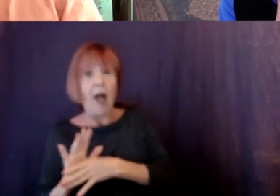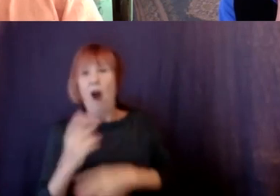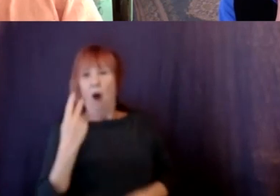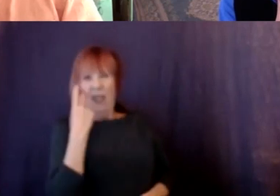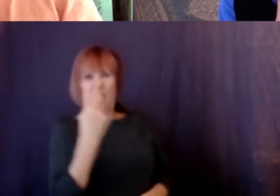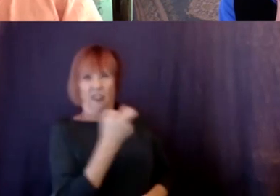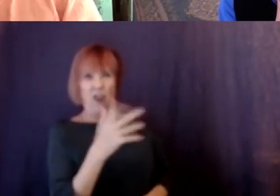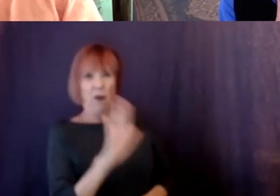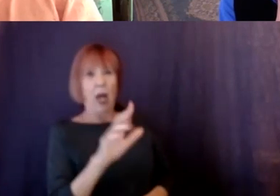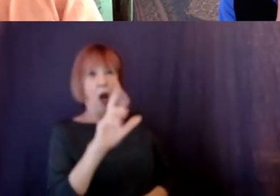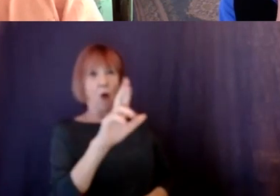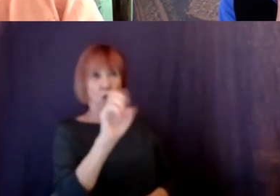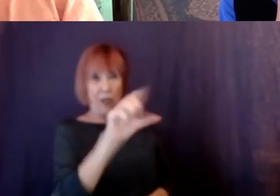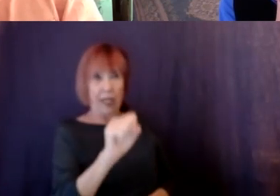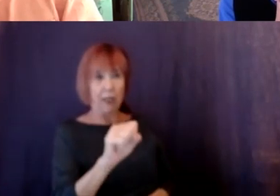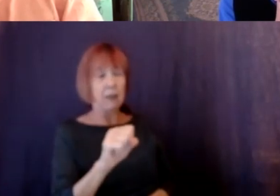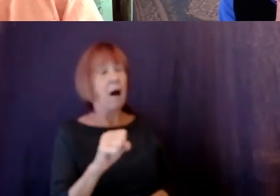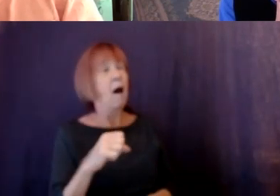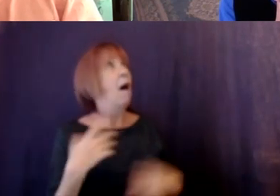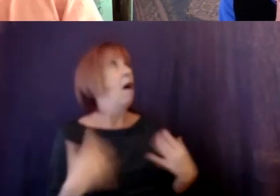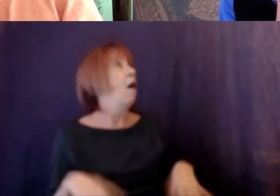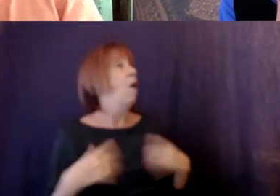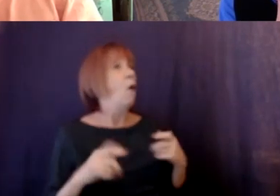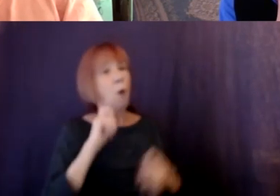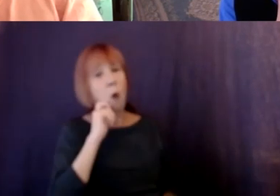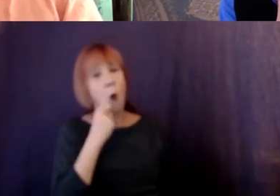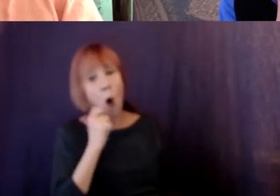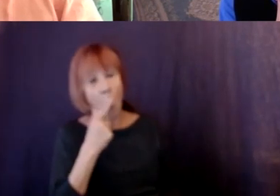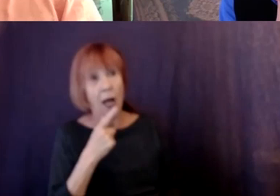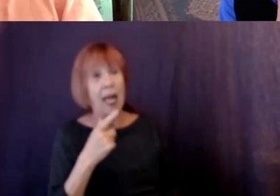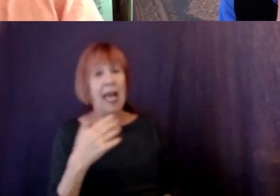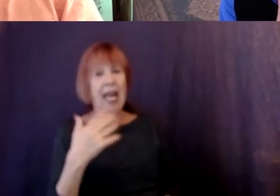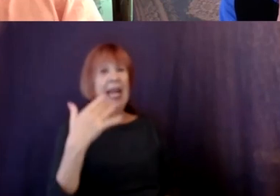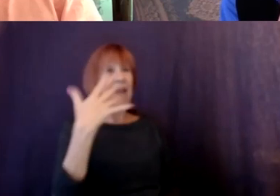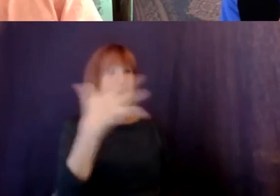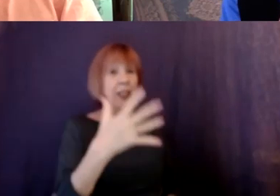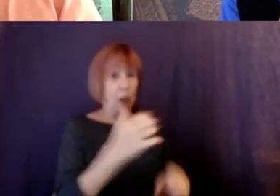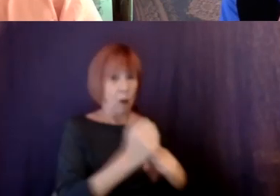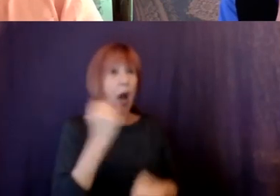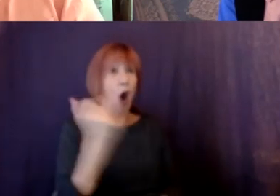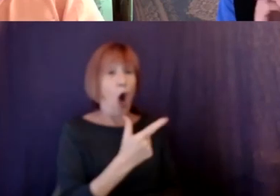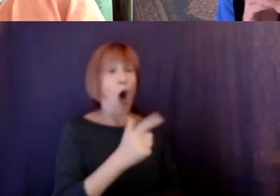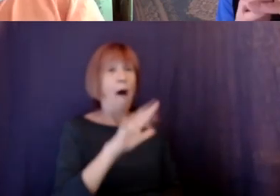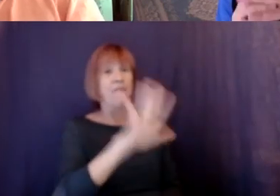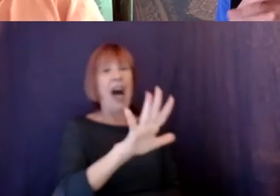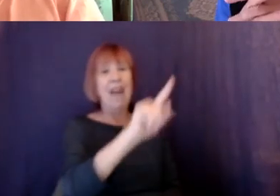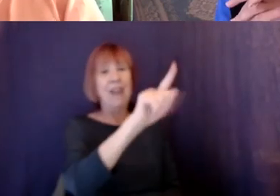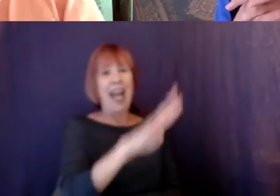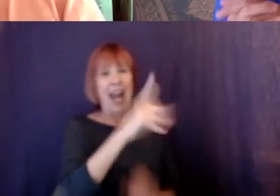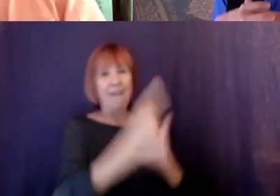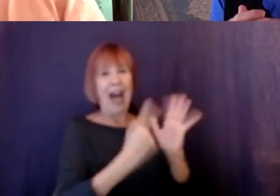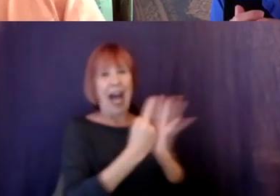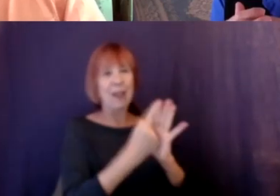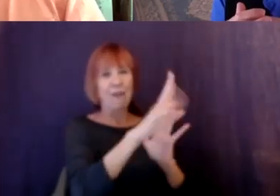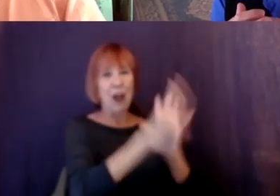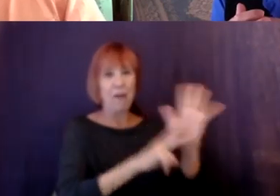was astonishing. Wow. And eventually we got all 5.5 hours of video on a hard drive. And it was like, how